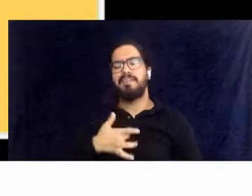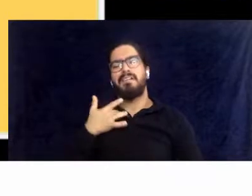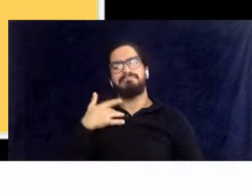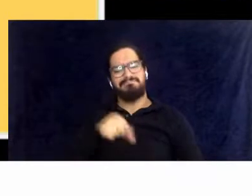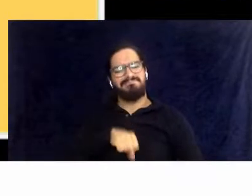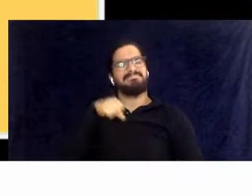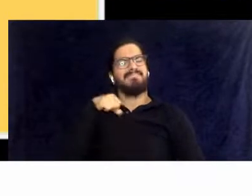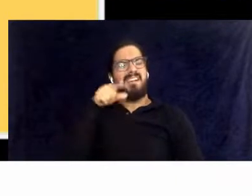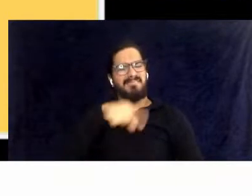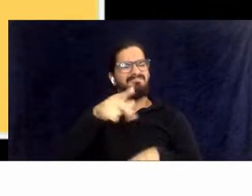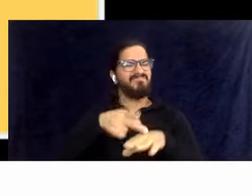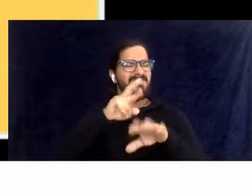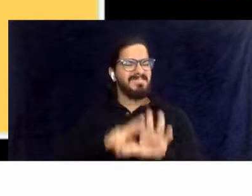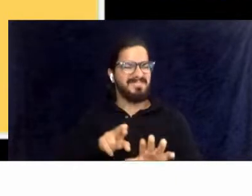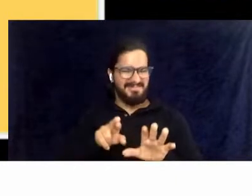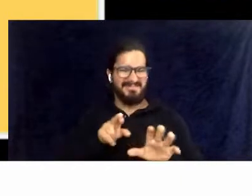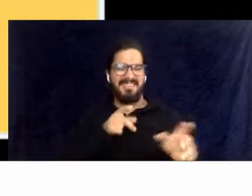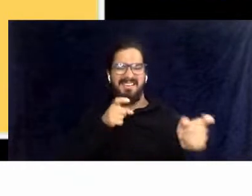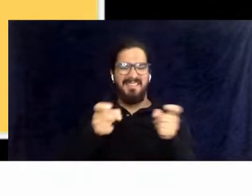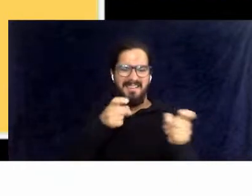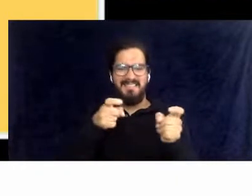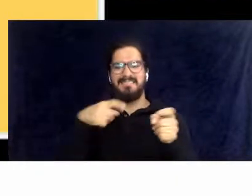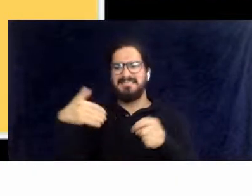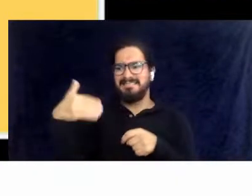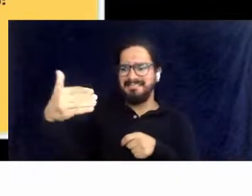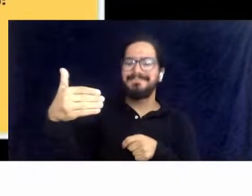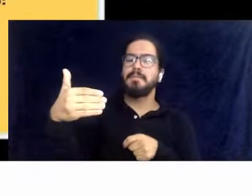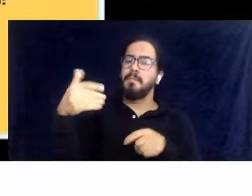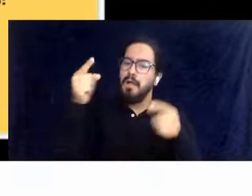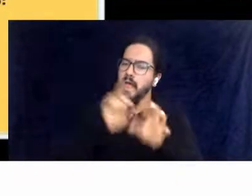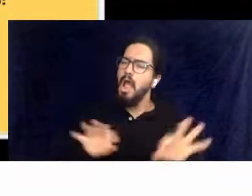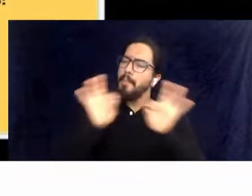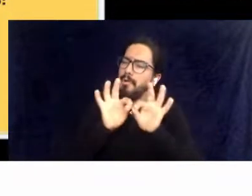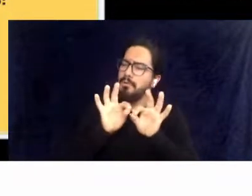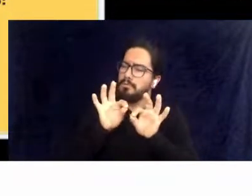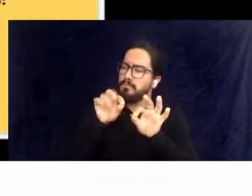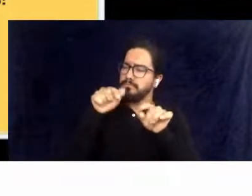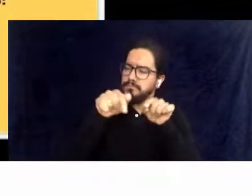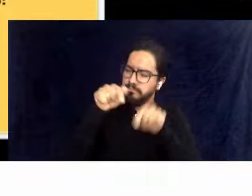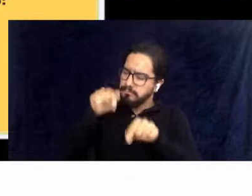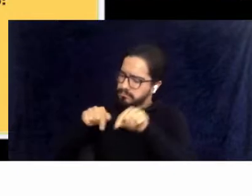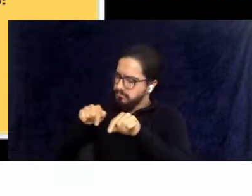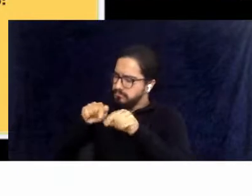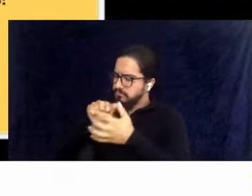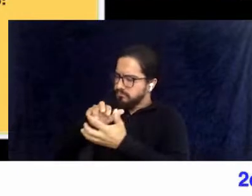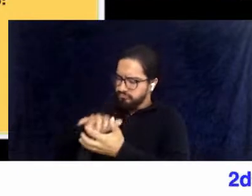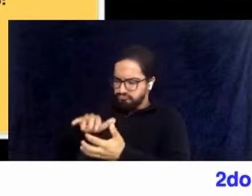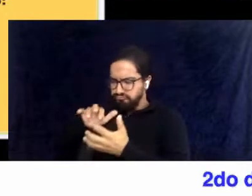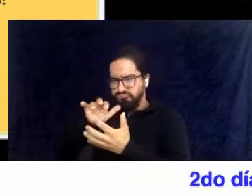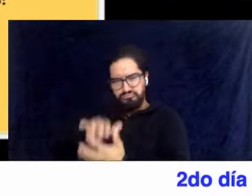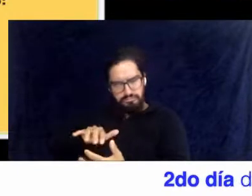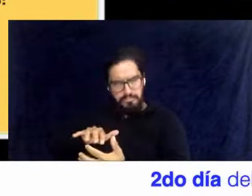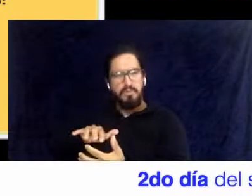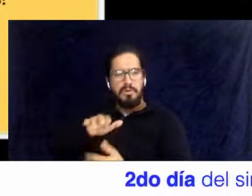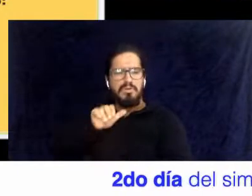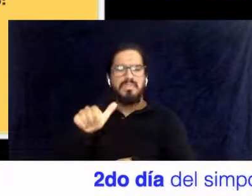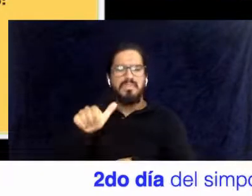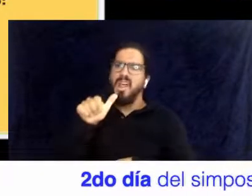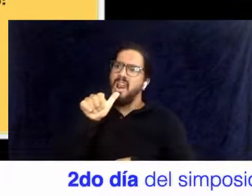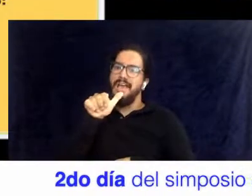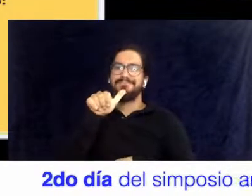we have to push back and not romanticize that. You know, this other meme that I really enjoy of